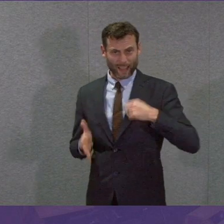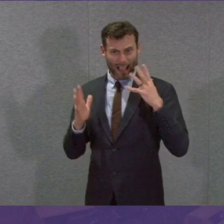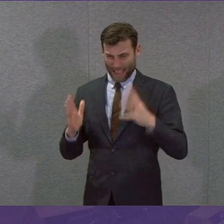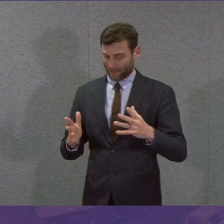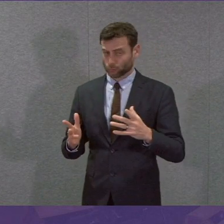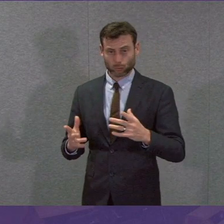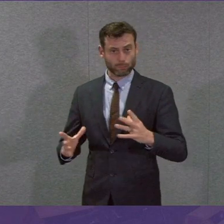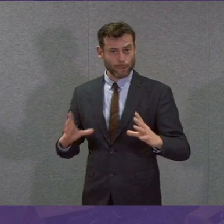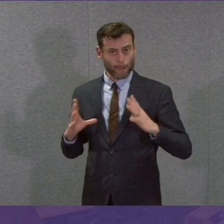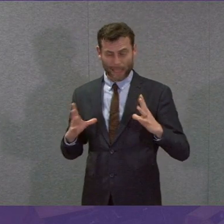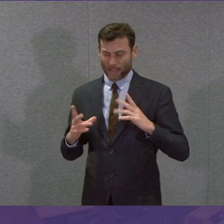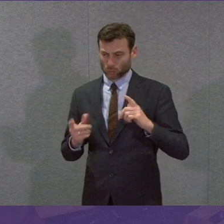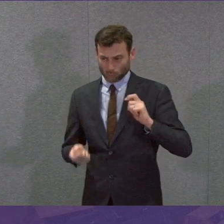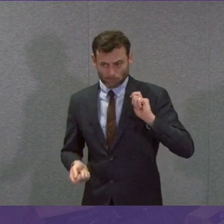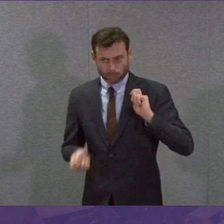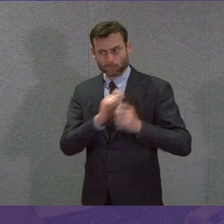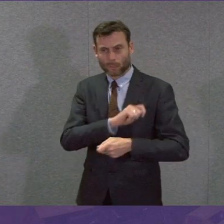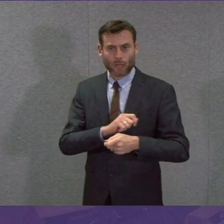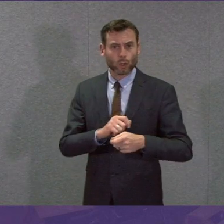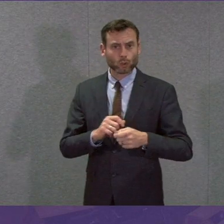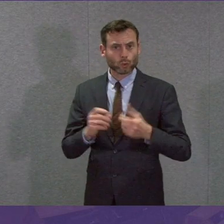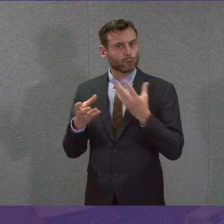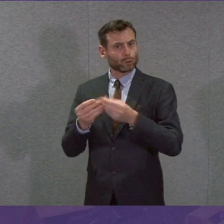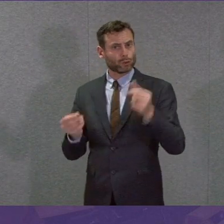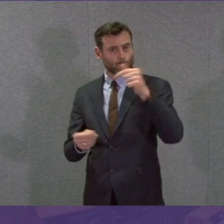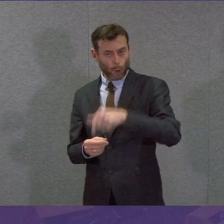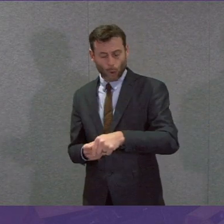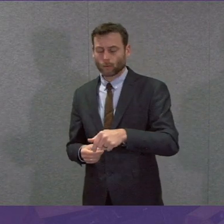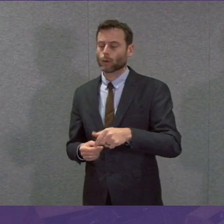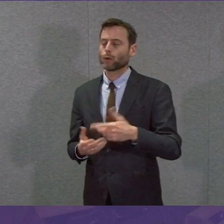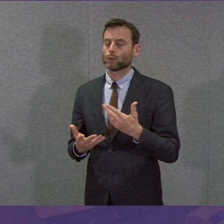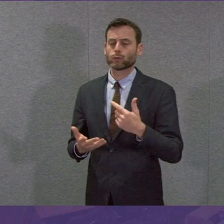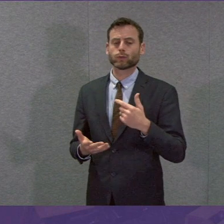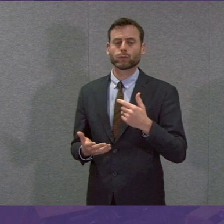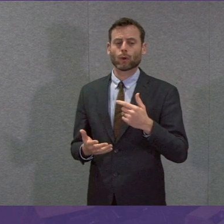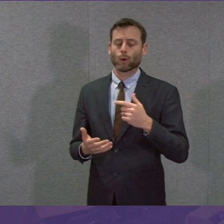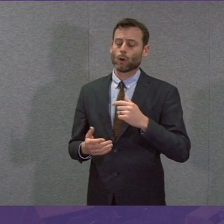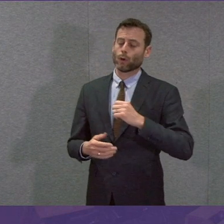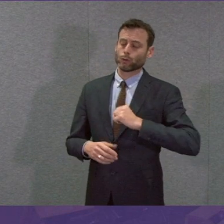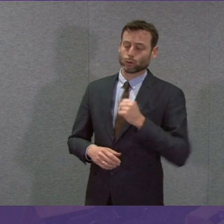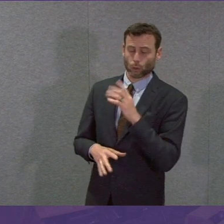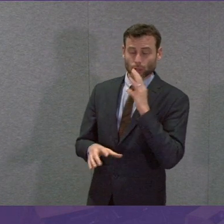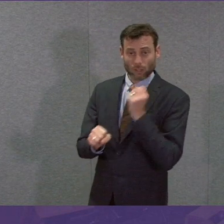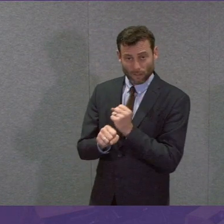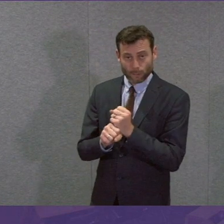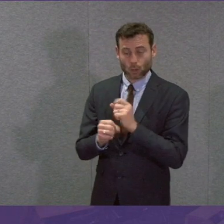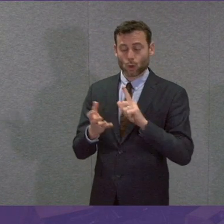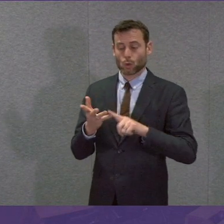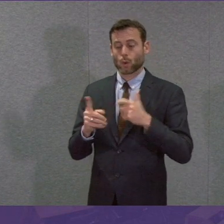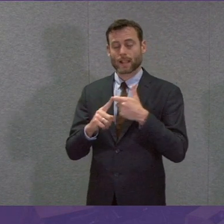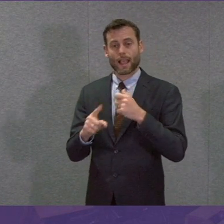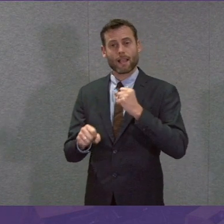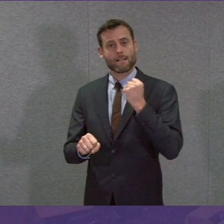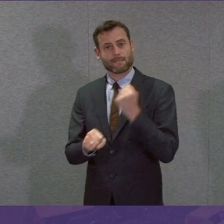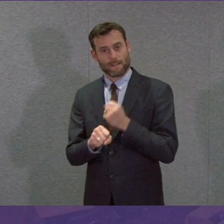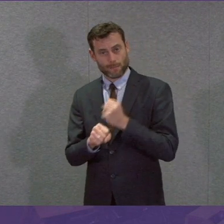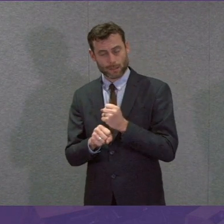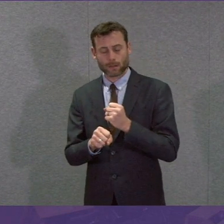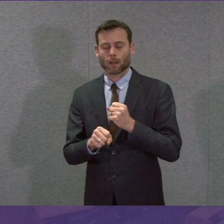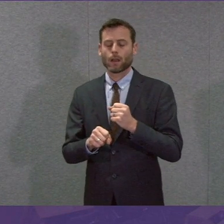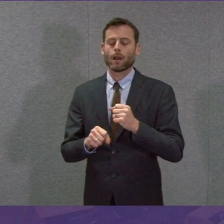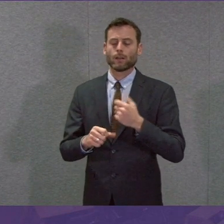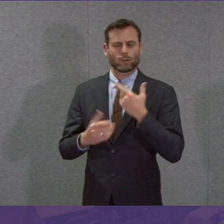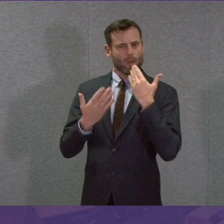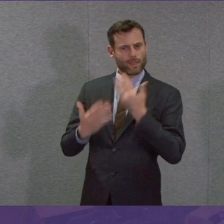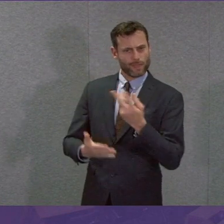level of engagement there has been between the Scottish Government and the UK Government and the other devolved administrations, and join with him in thanking all